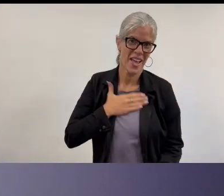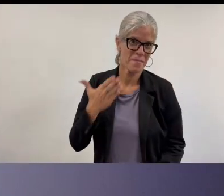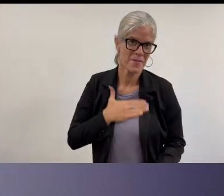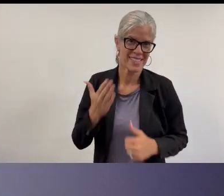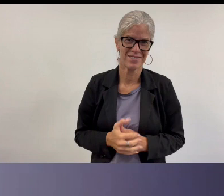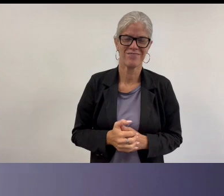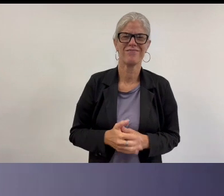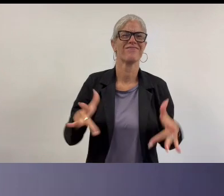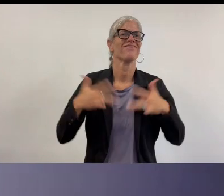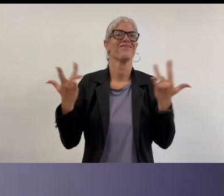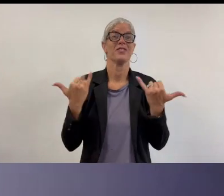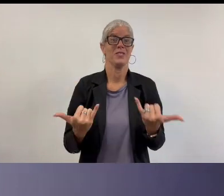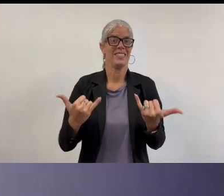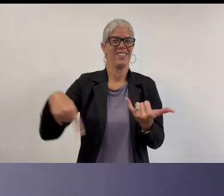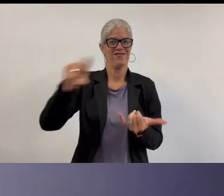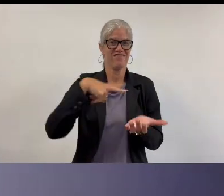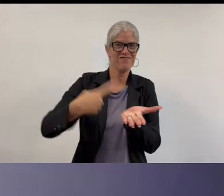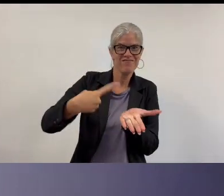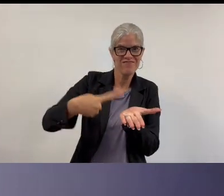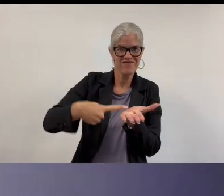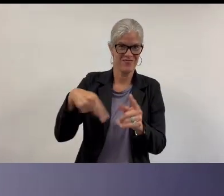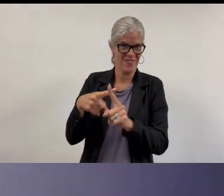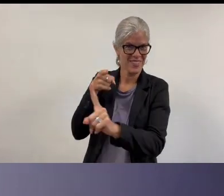nice to have you with us today. And today we're going to talk a bit